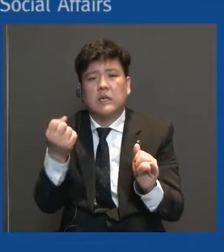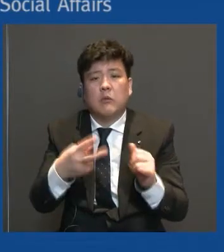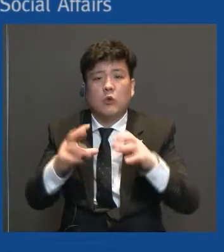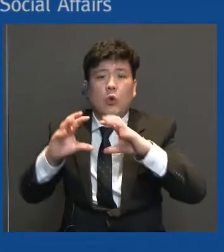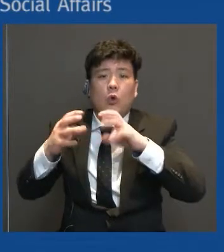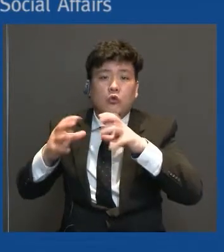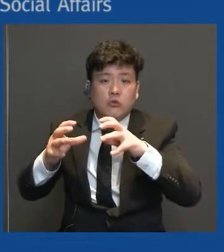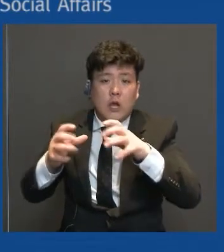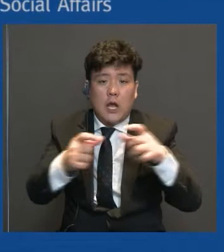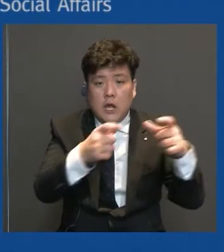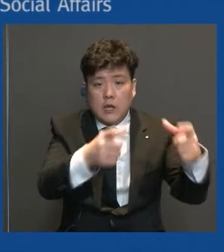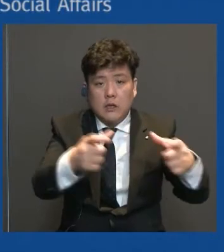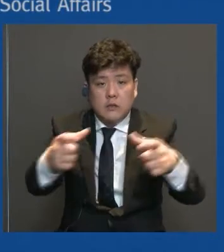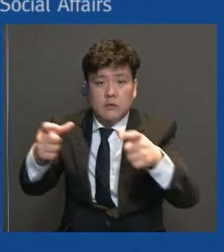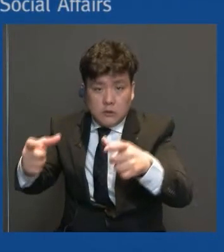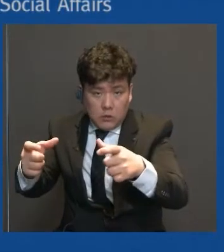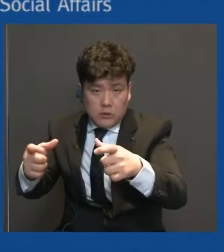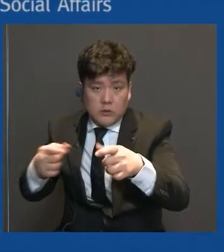regional levels.